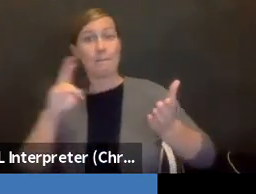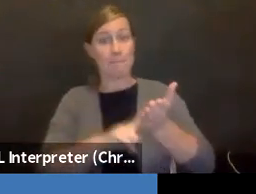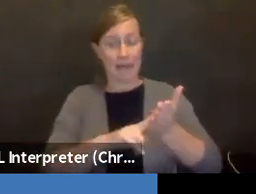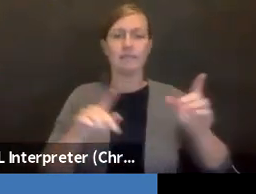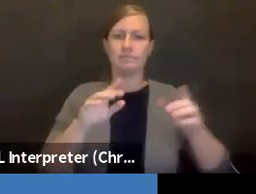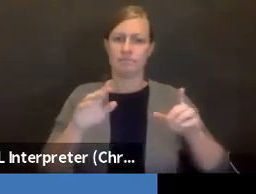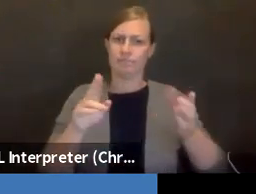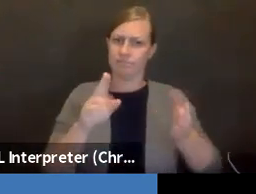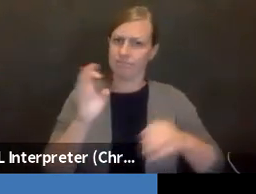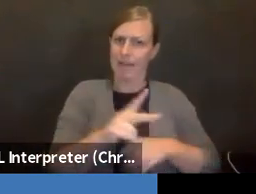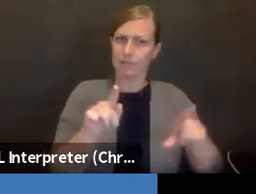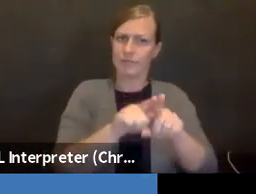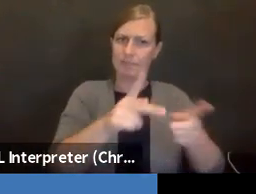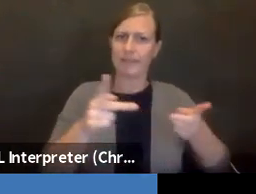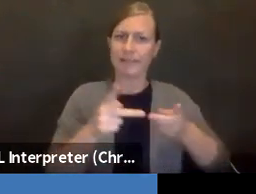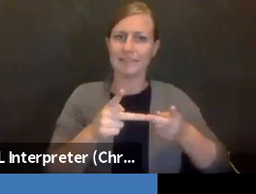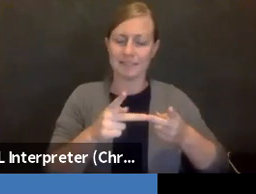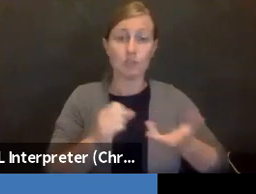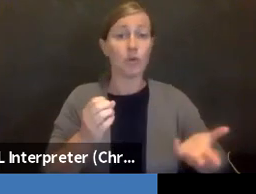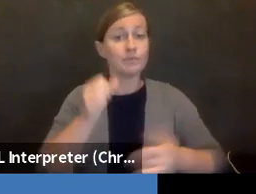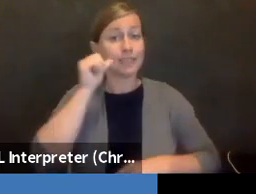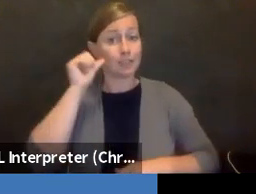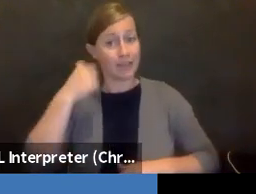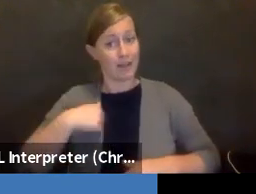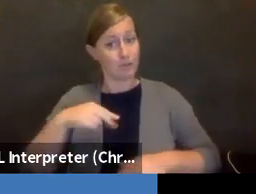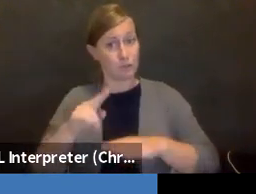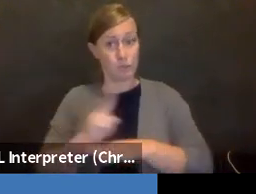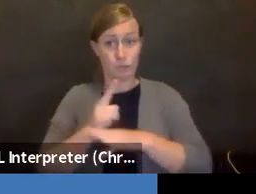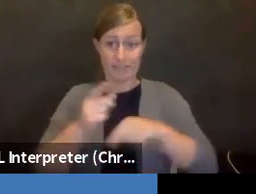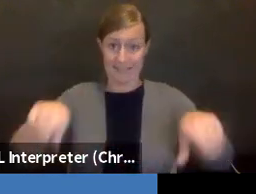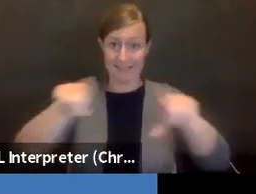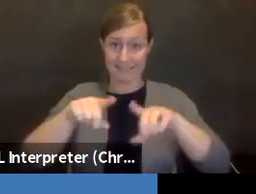So since I had our session open yesterday, that's what it takes me back to.